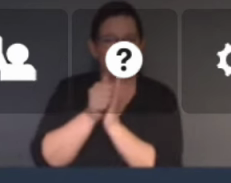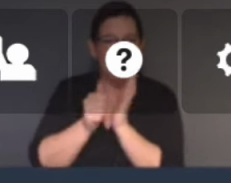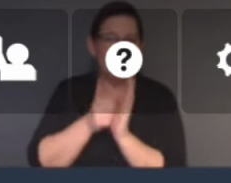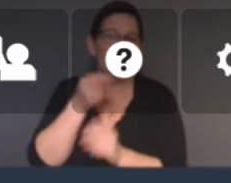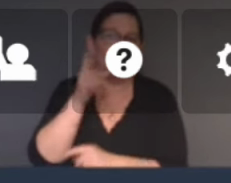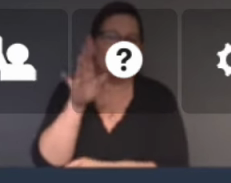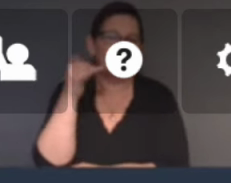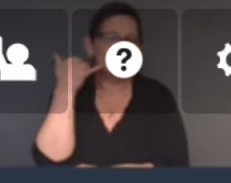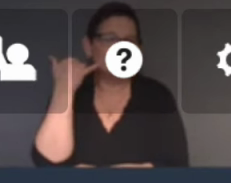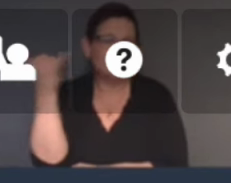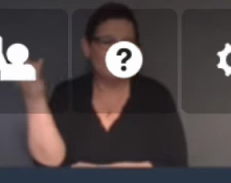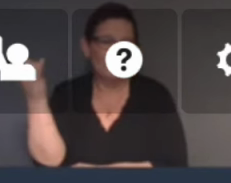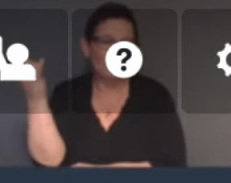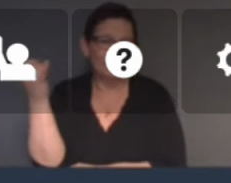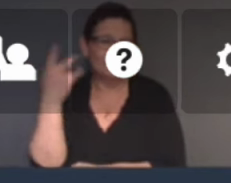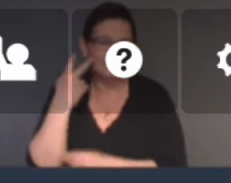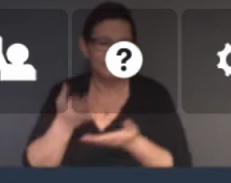2023.